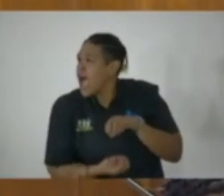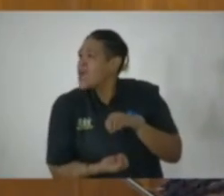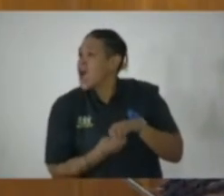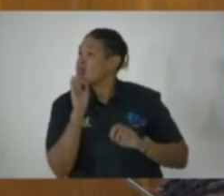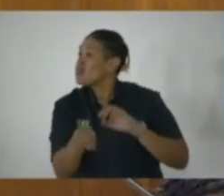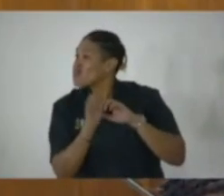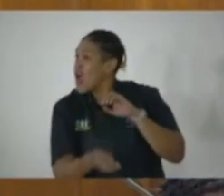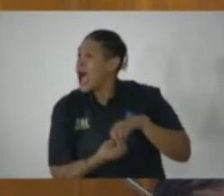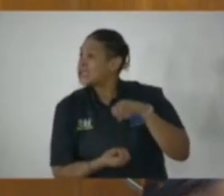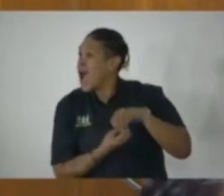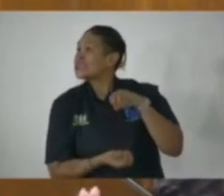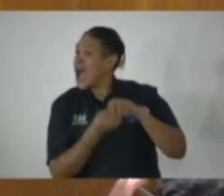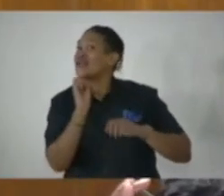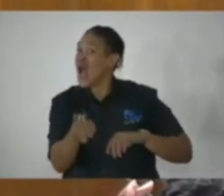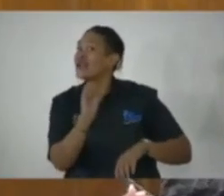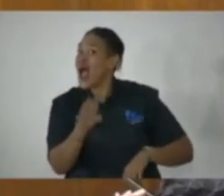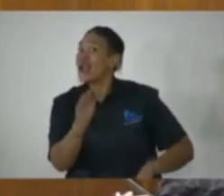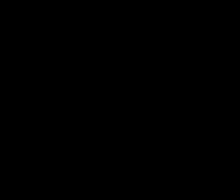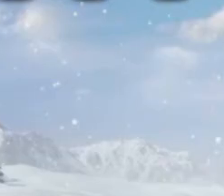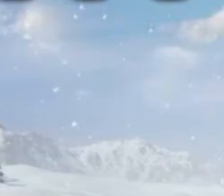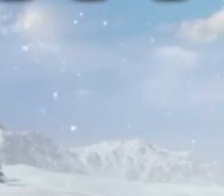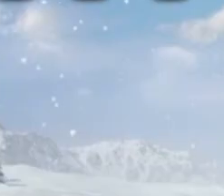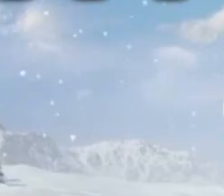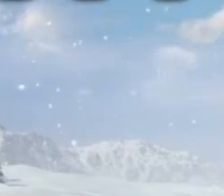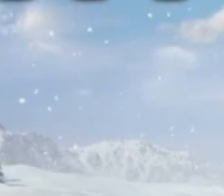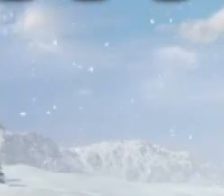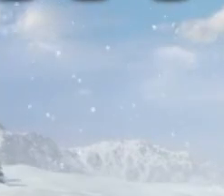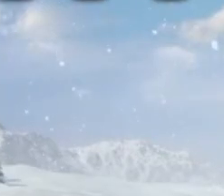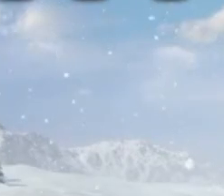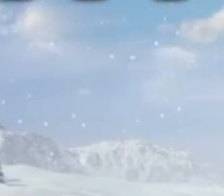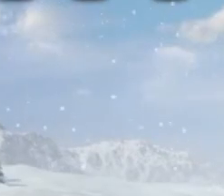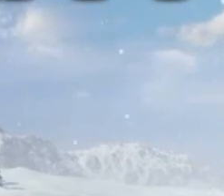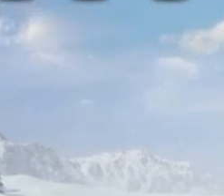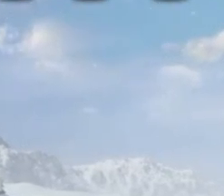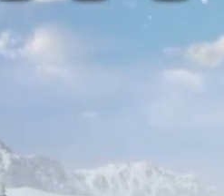information. Misleading statements.